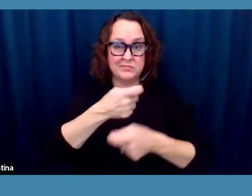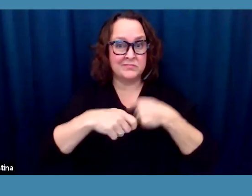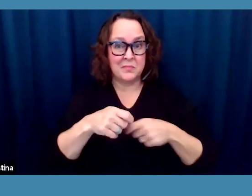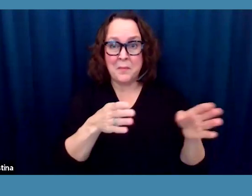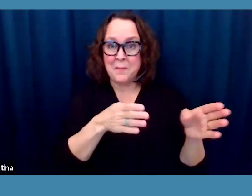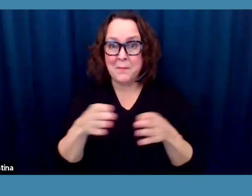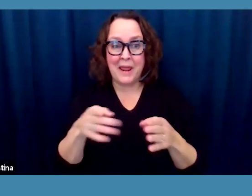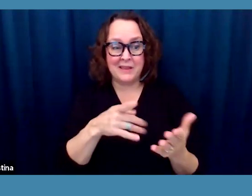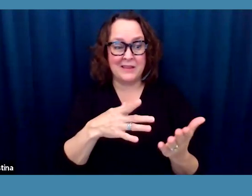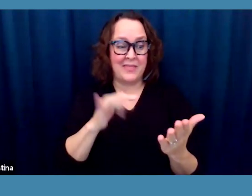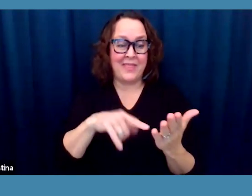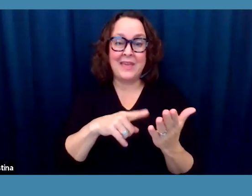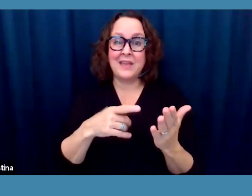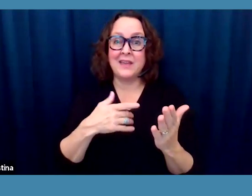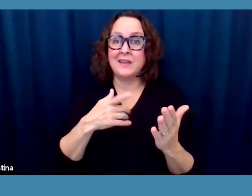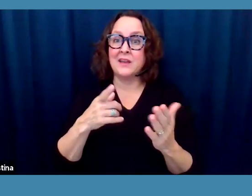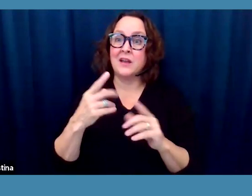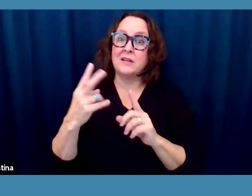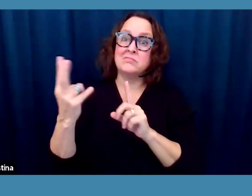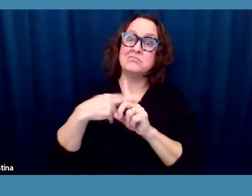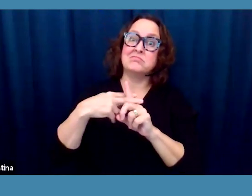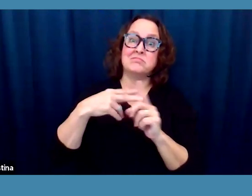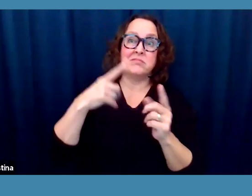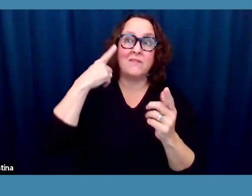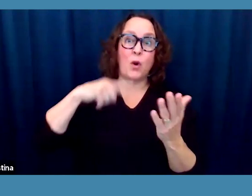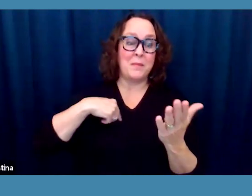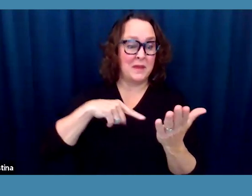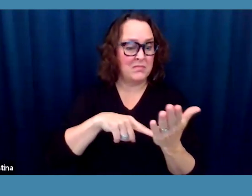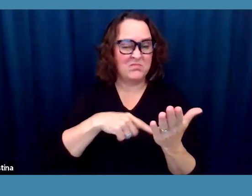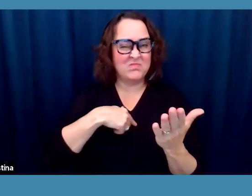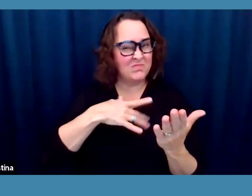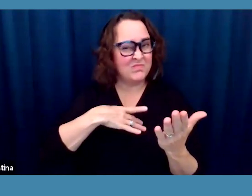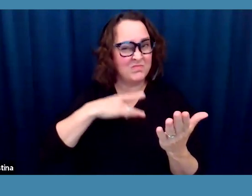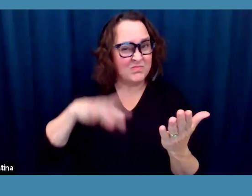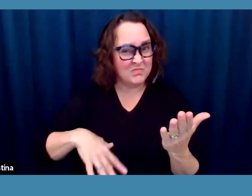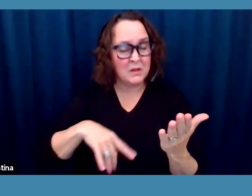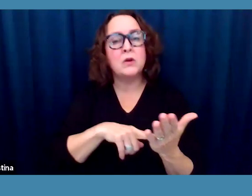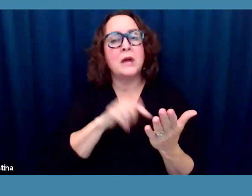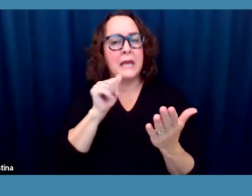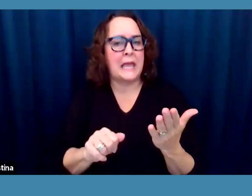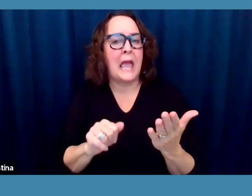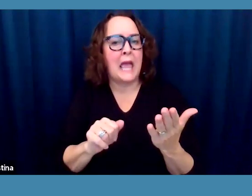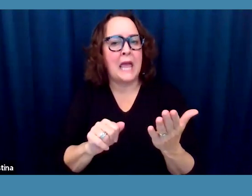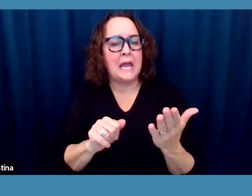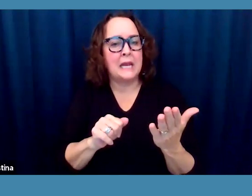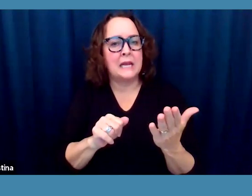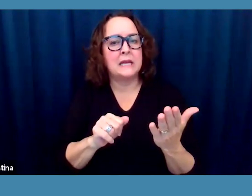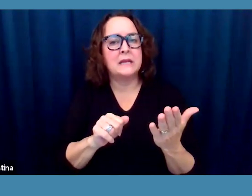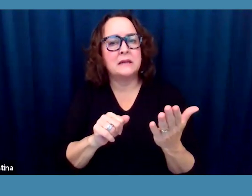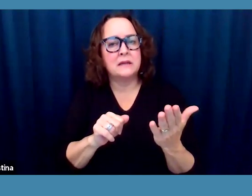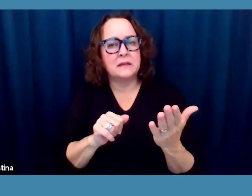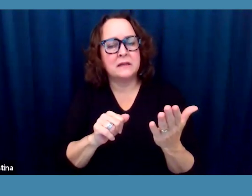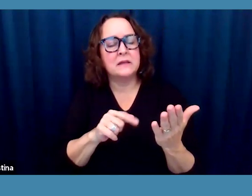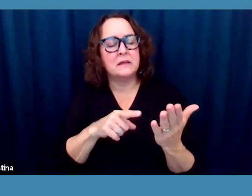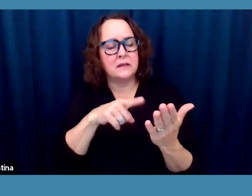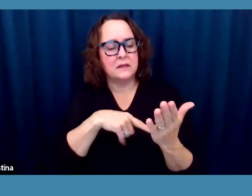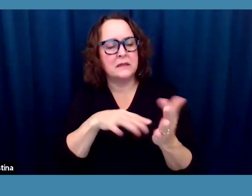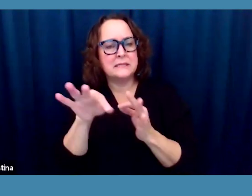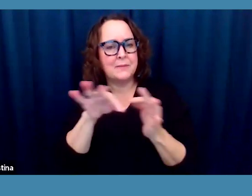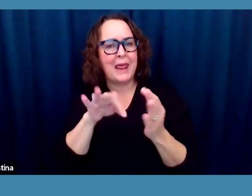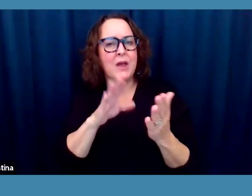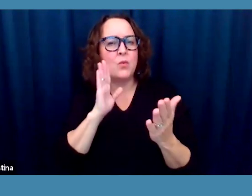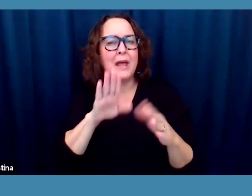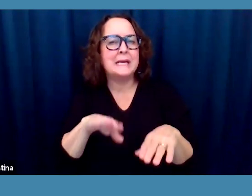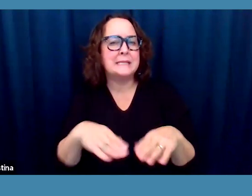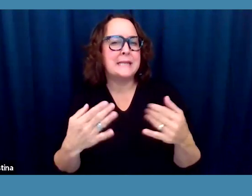one that they automatically enrolled you in, you can do that. The notice where they say, here's the plan we put you in, will have a deadline